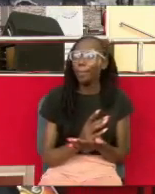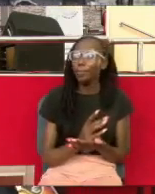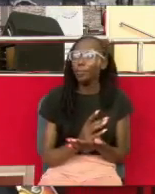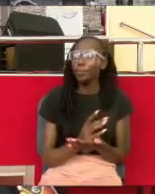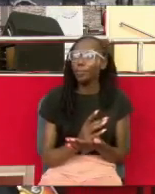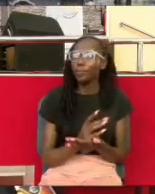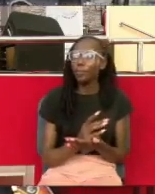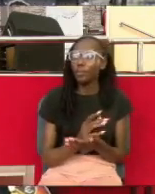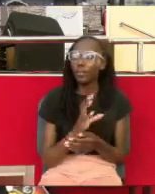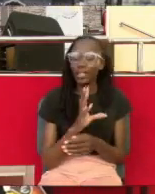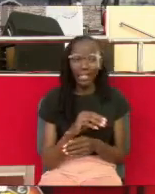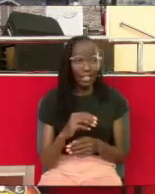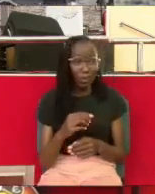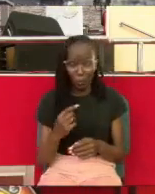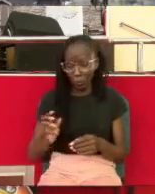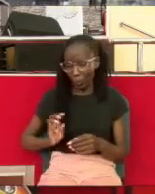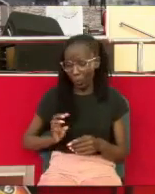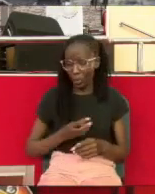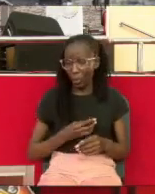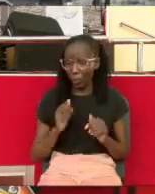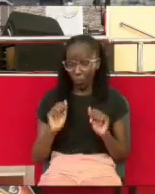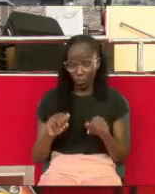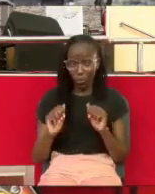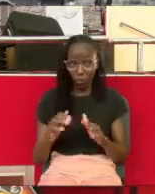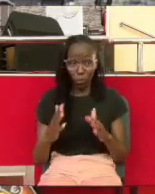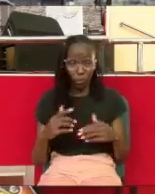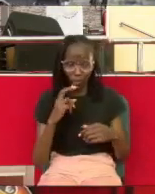And for us to be able to see those graces,